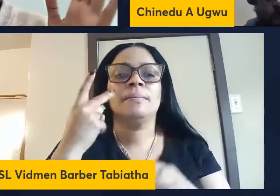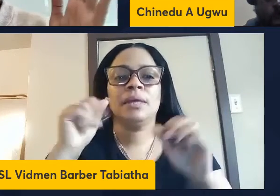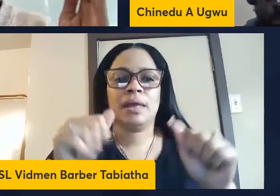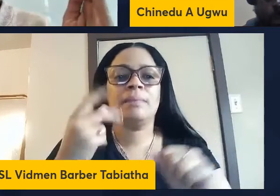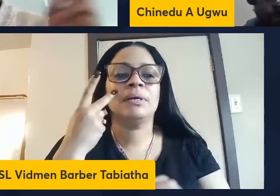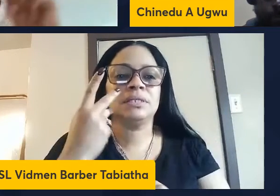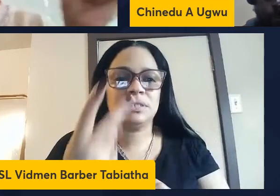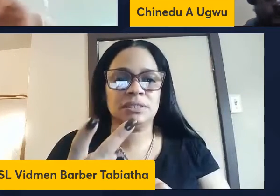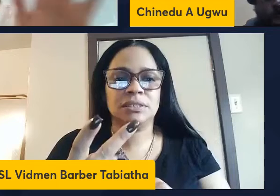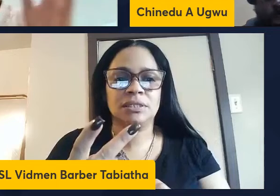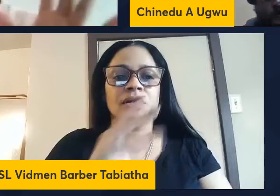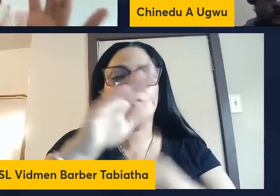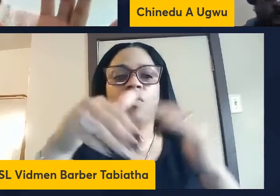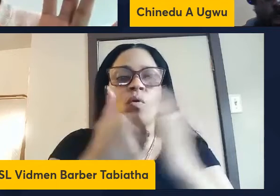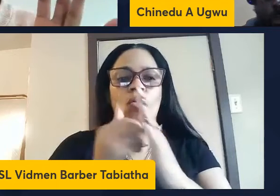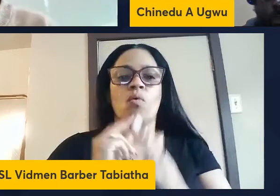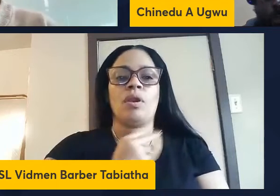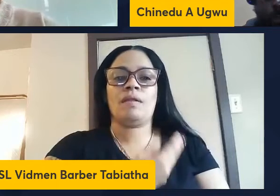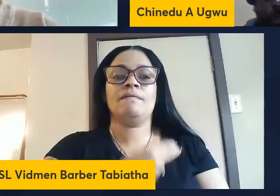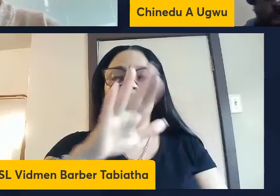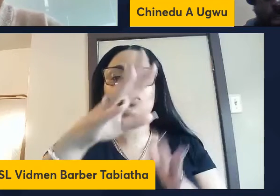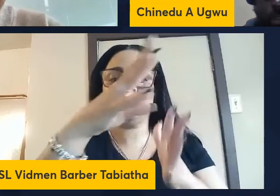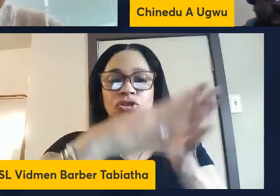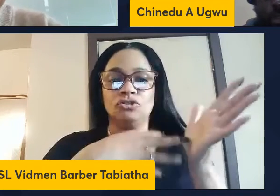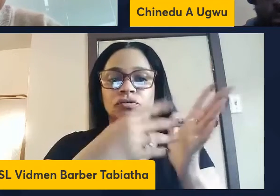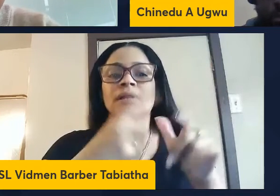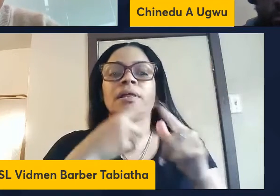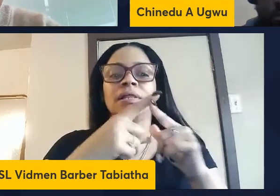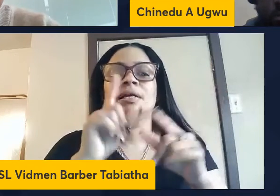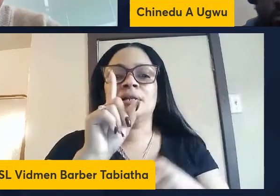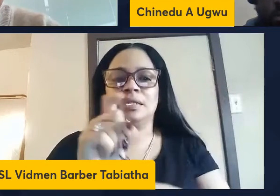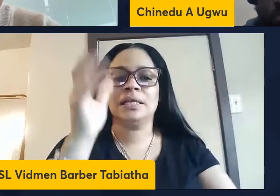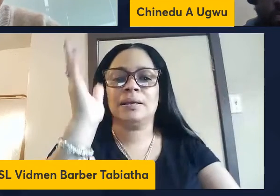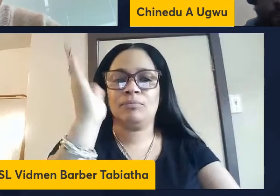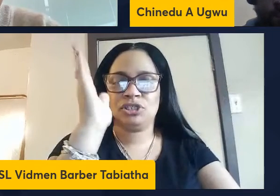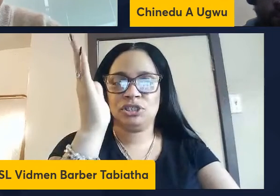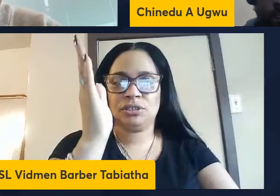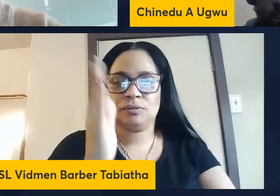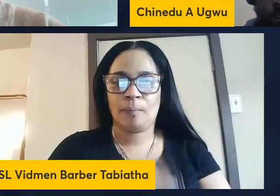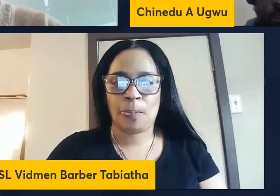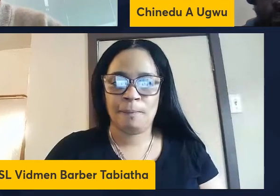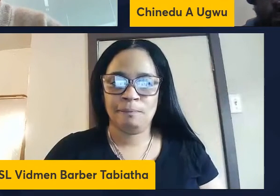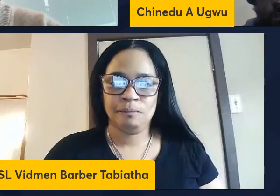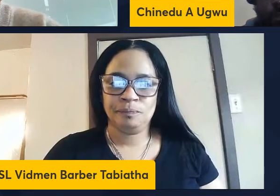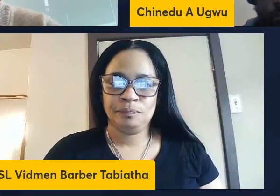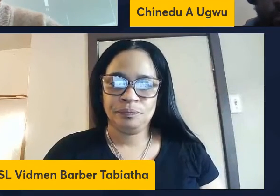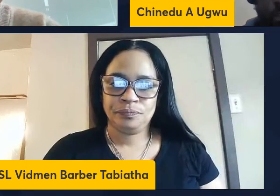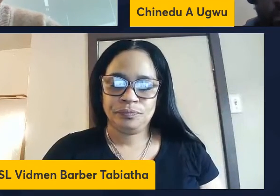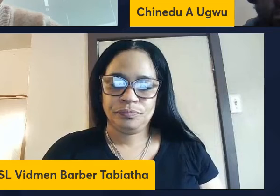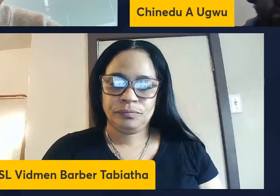see all of us on your screen. Then you can click presentation mode on your PowerPoint.